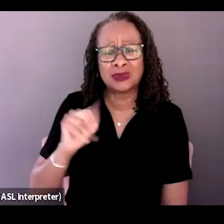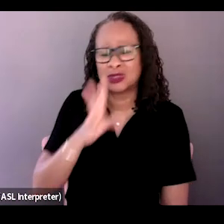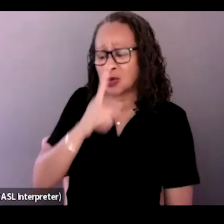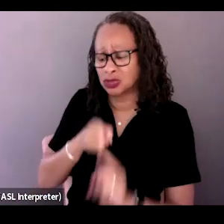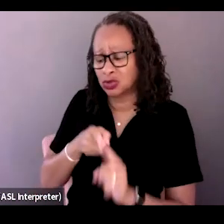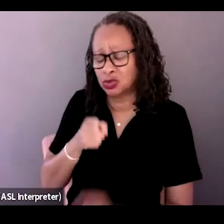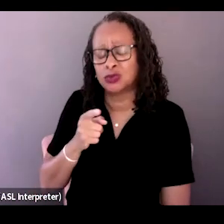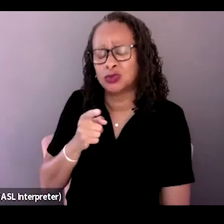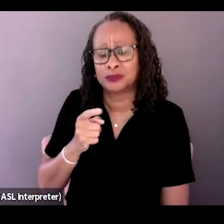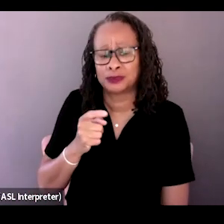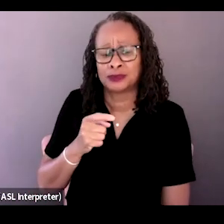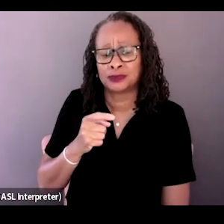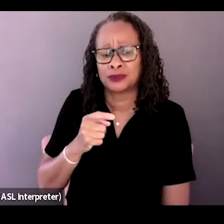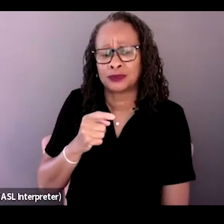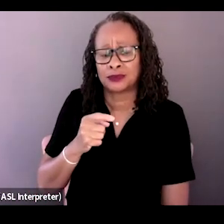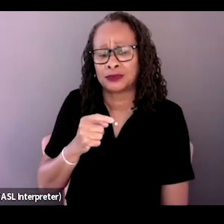to an